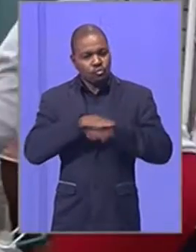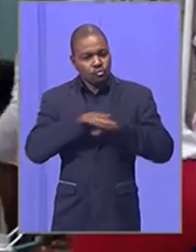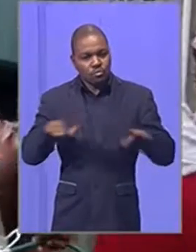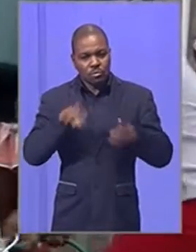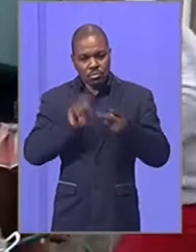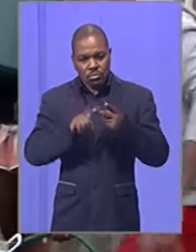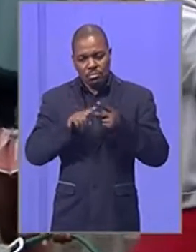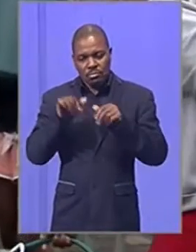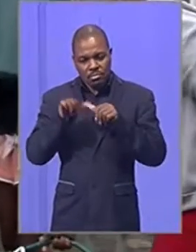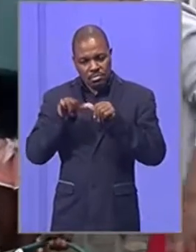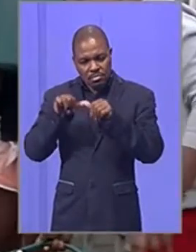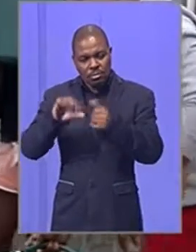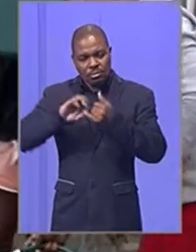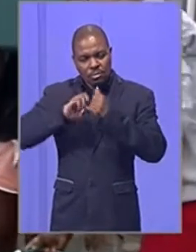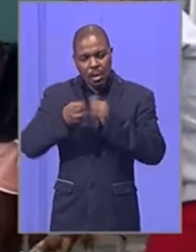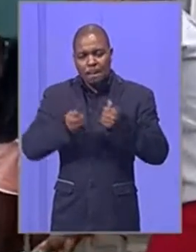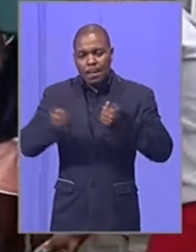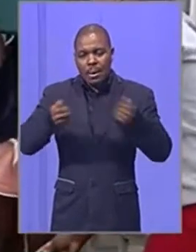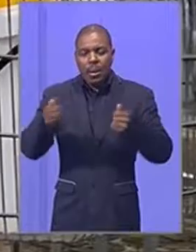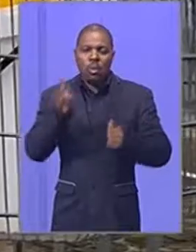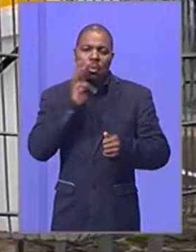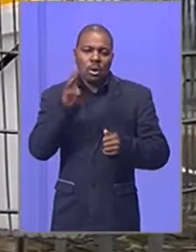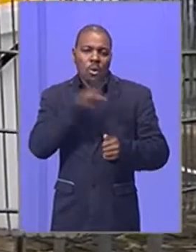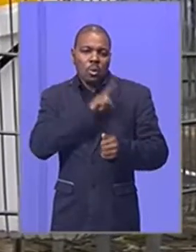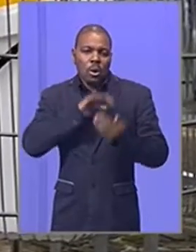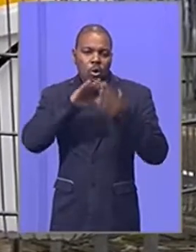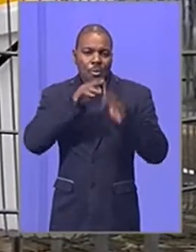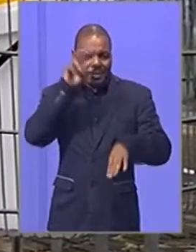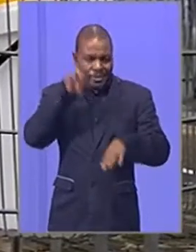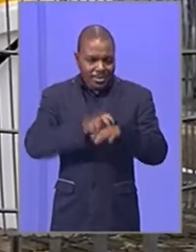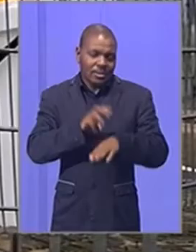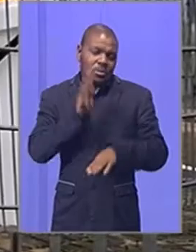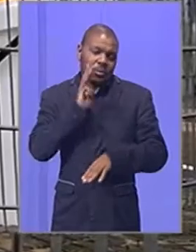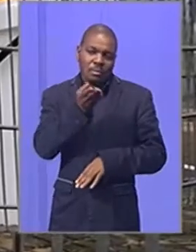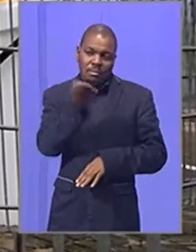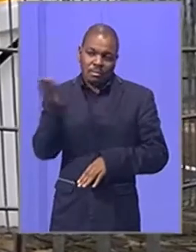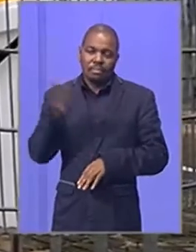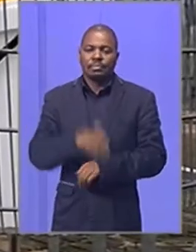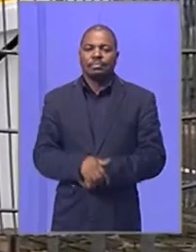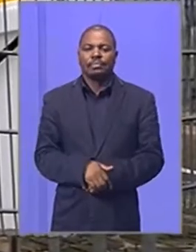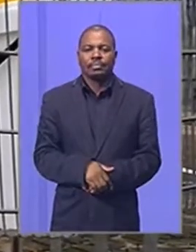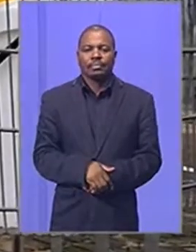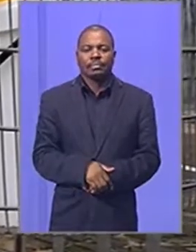o ntse o tswela pele ho leka ho kgutlisetsa metsi dibakeng tseo baahi ba ntseng ba hloka metsi ho tsona.